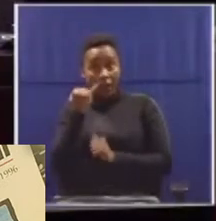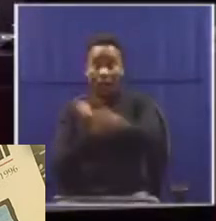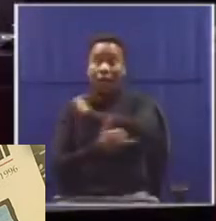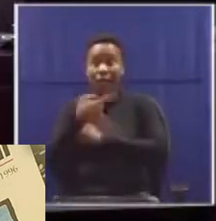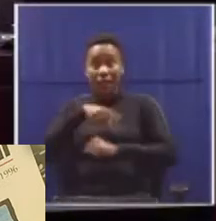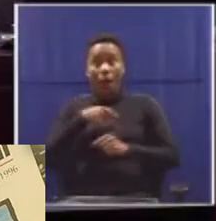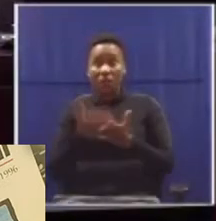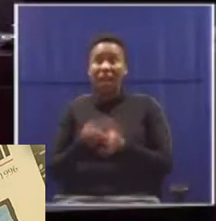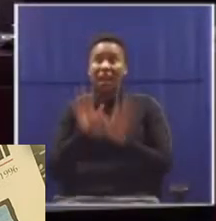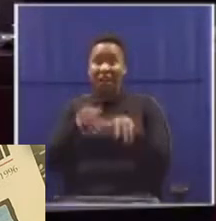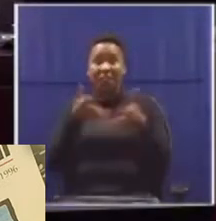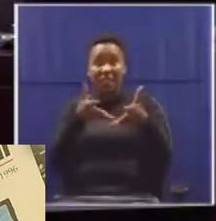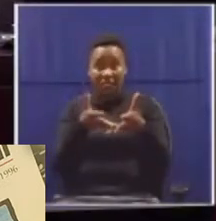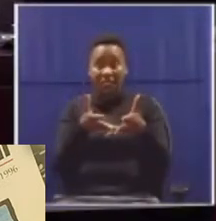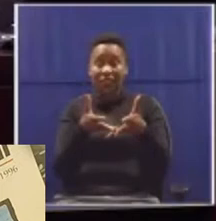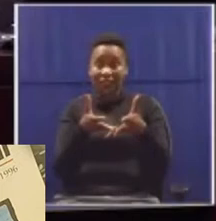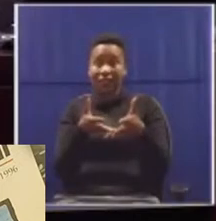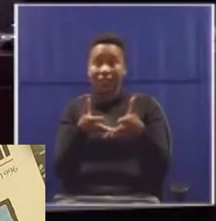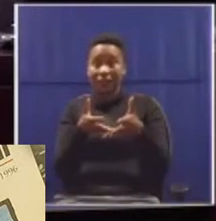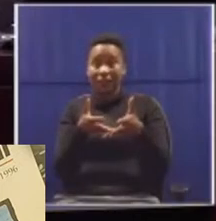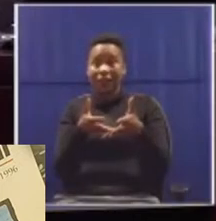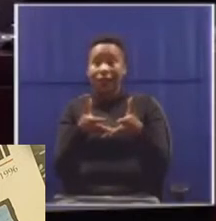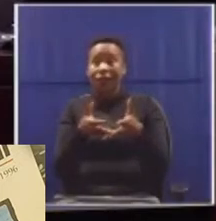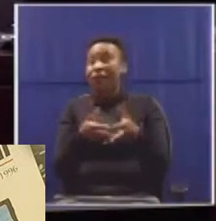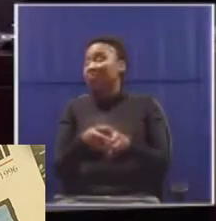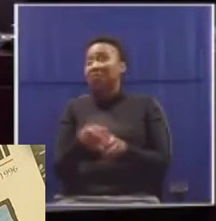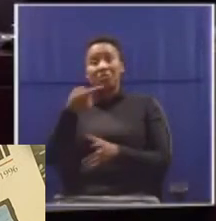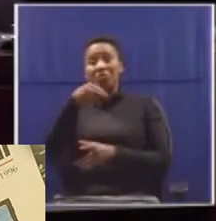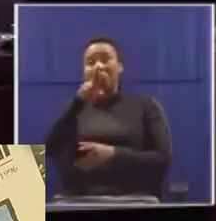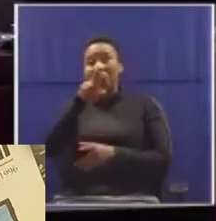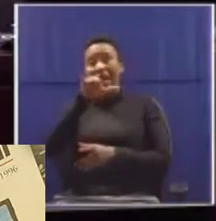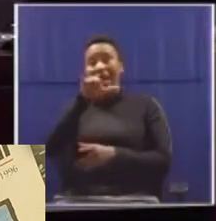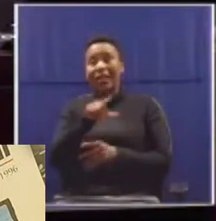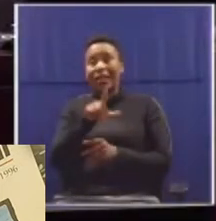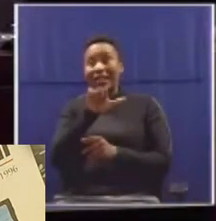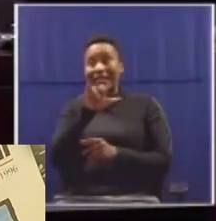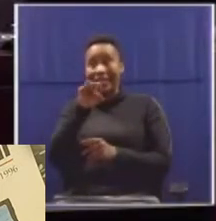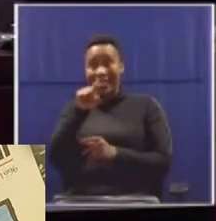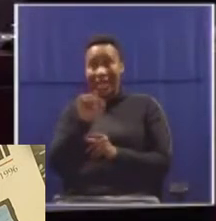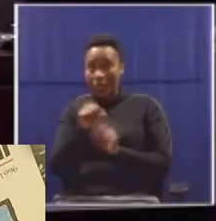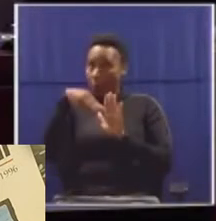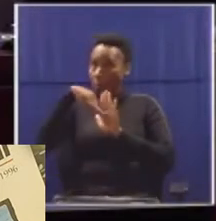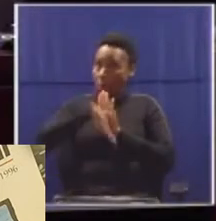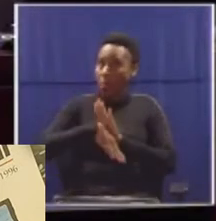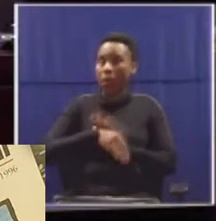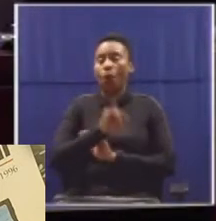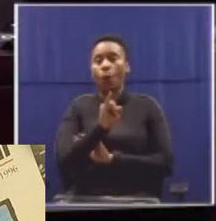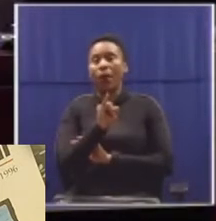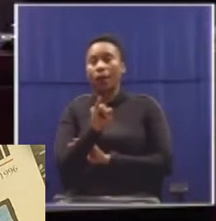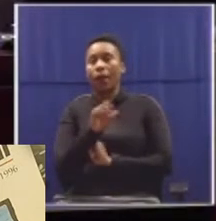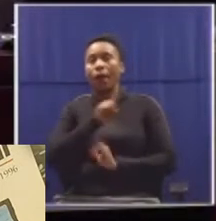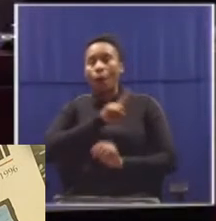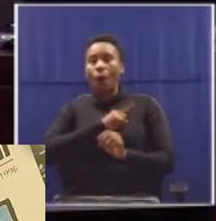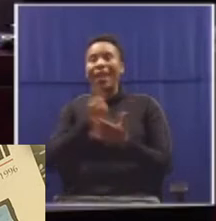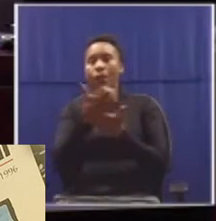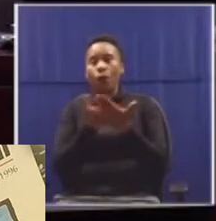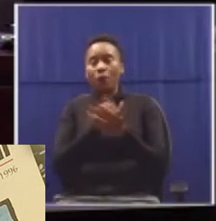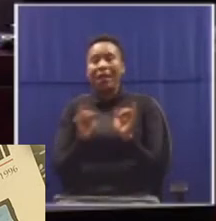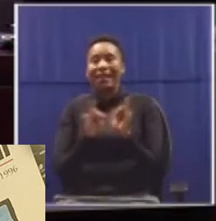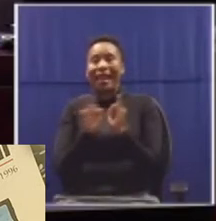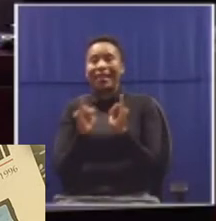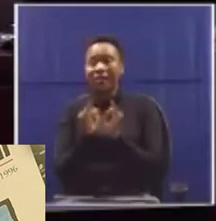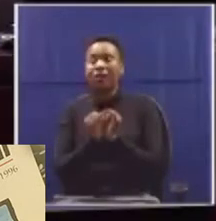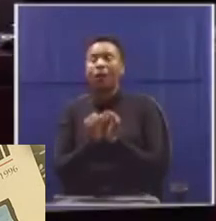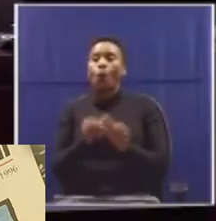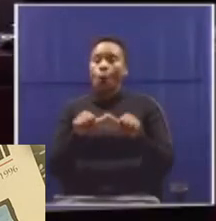these overwhelming failures then our gray listing will matter little because socioeconomic fractures will continue to weaken our nation